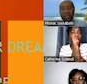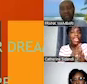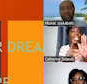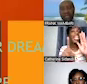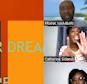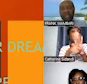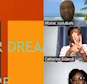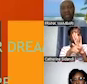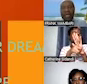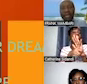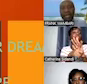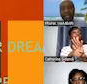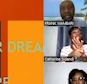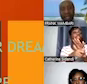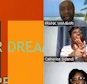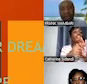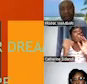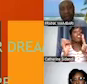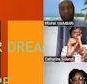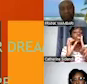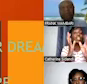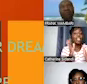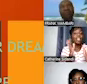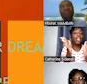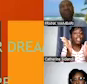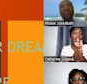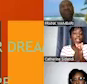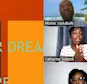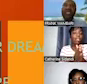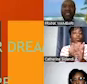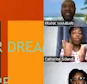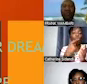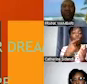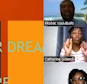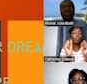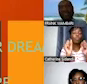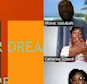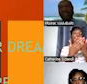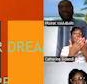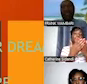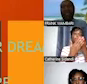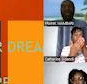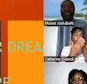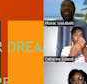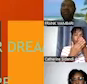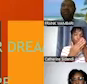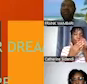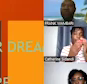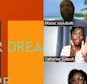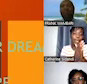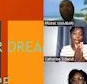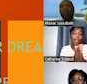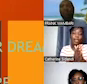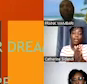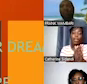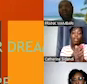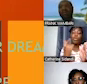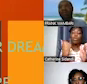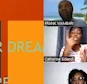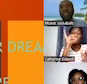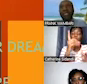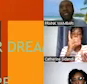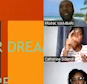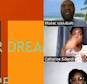consultants who can help you. Also, you may wish to contact your DPP, Deputy Prosecutor in